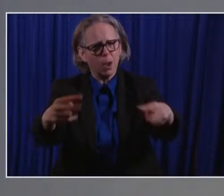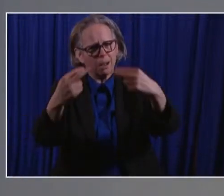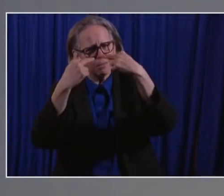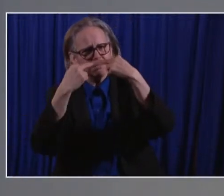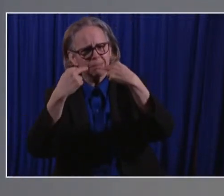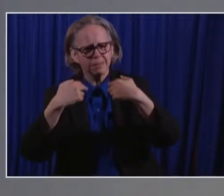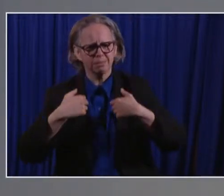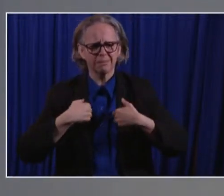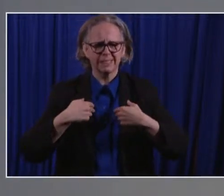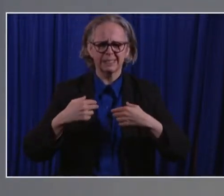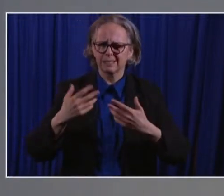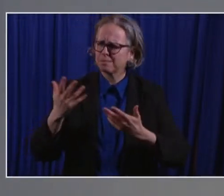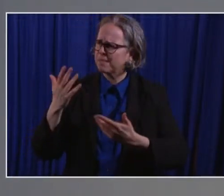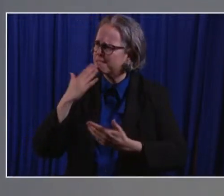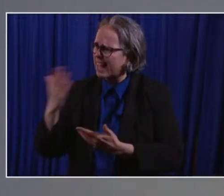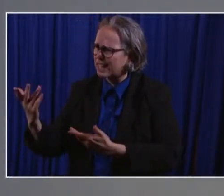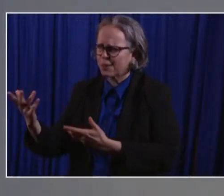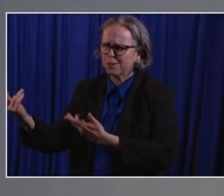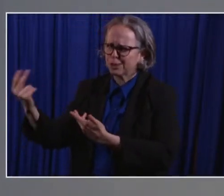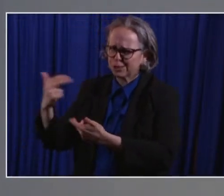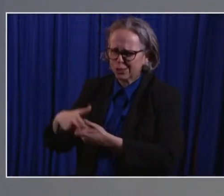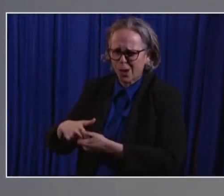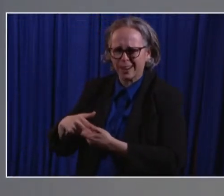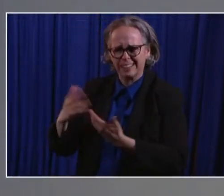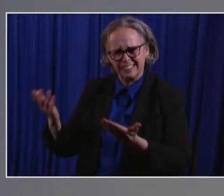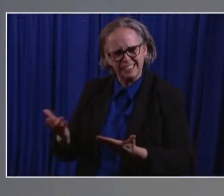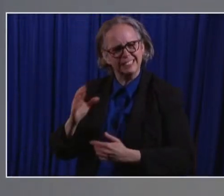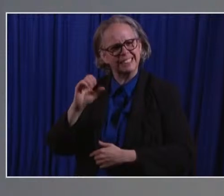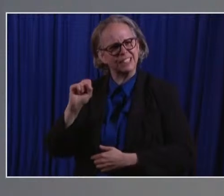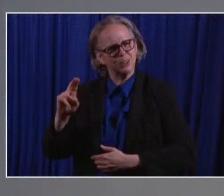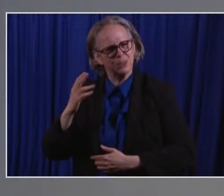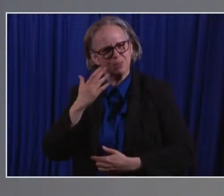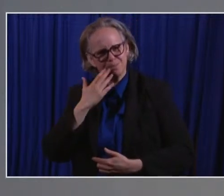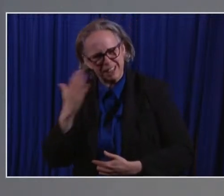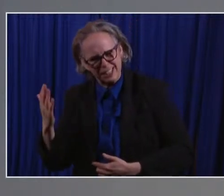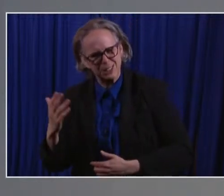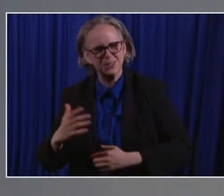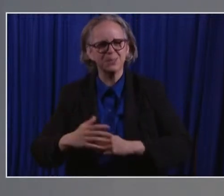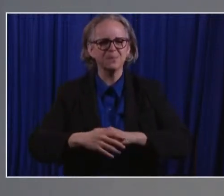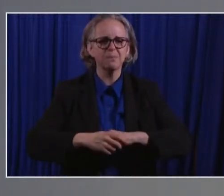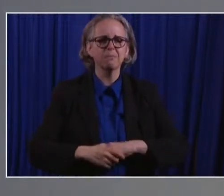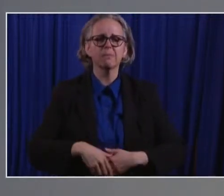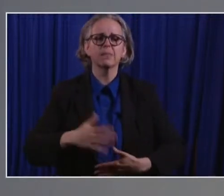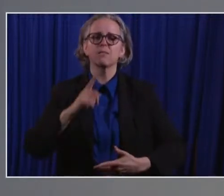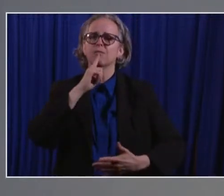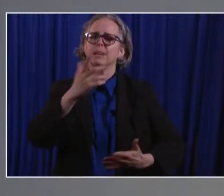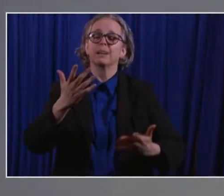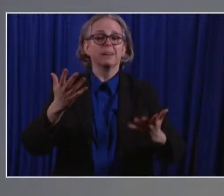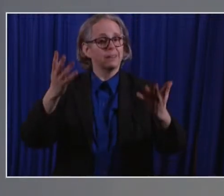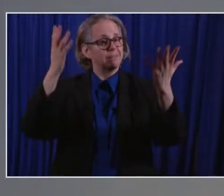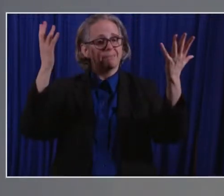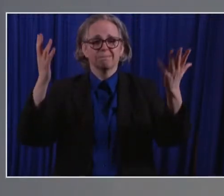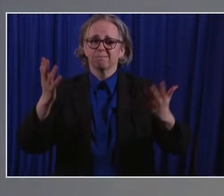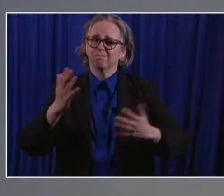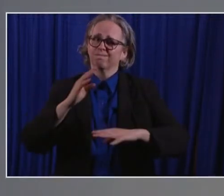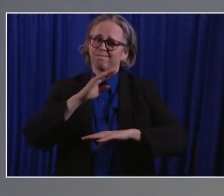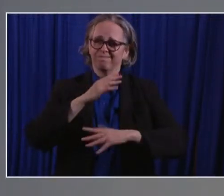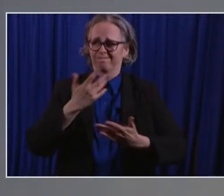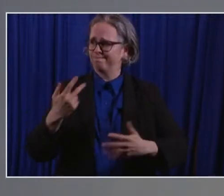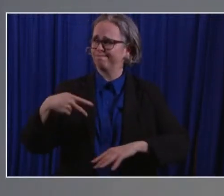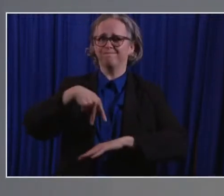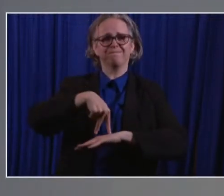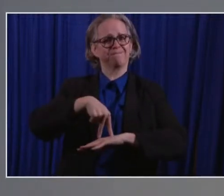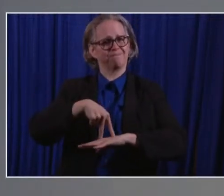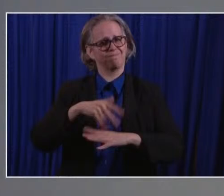University today. It's a privilege and a pleasure to share this stage with you, Governor DeWine, and our other esteemed guests to announce